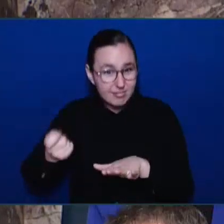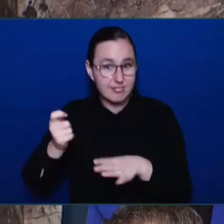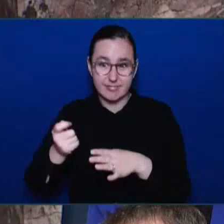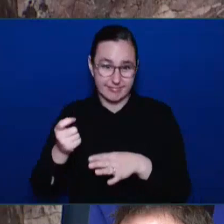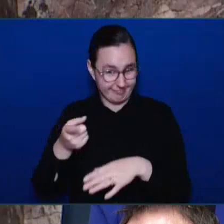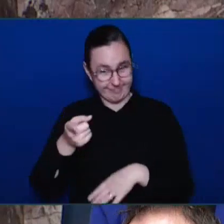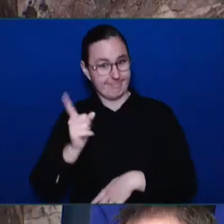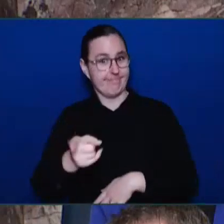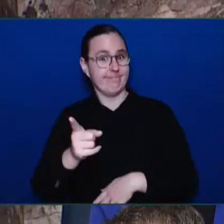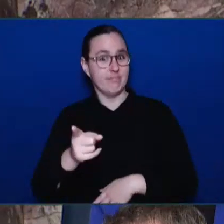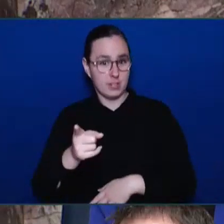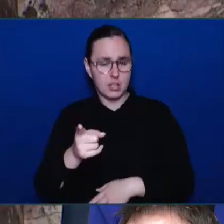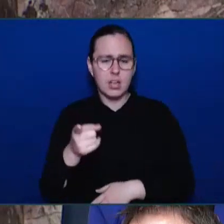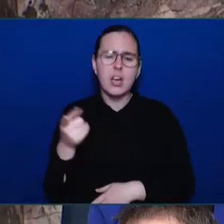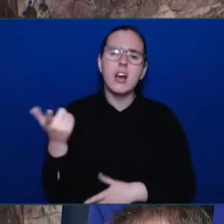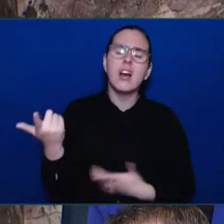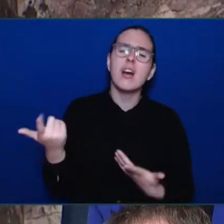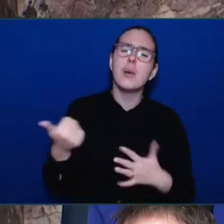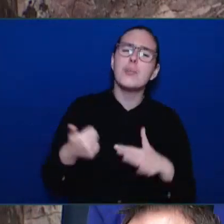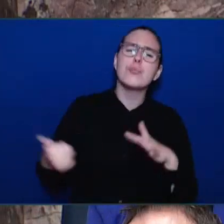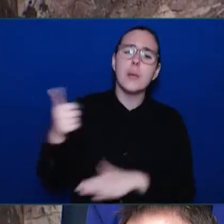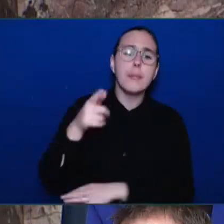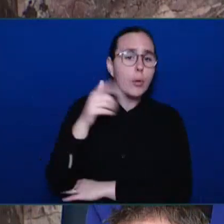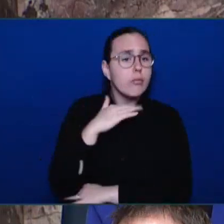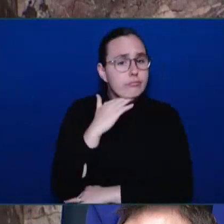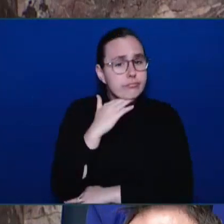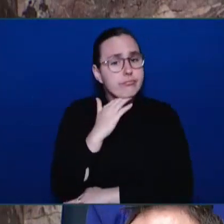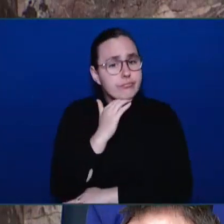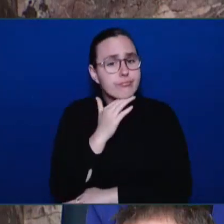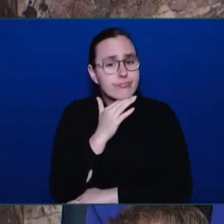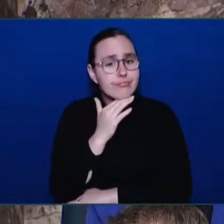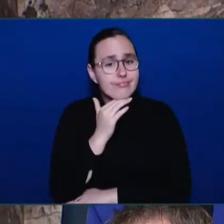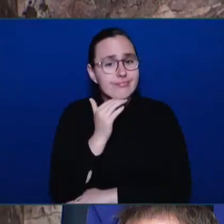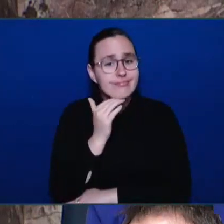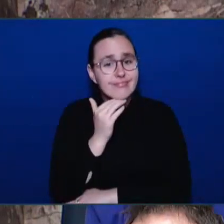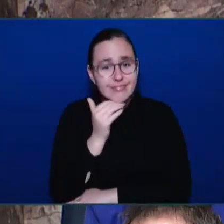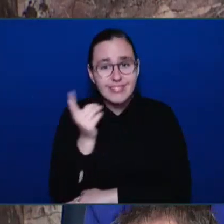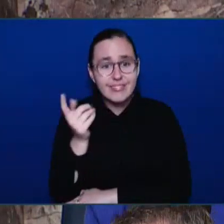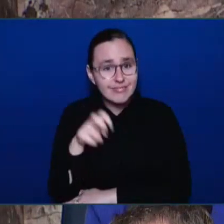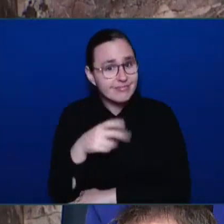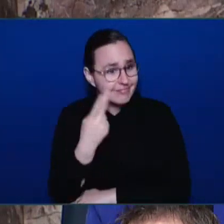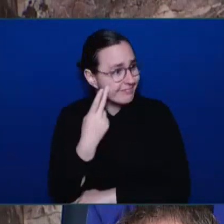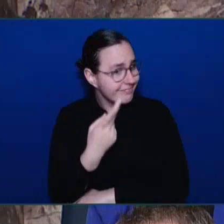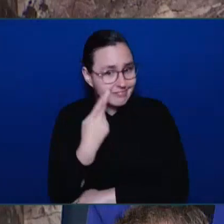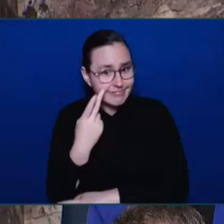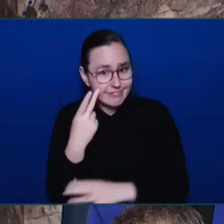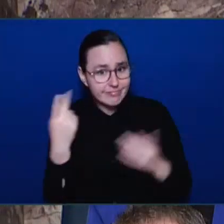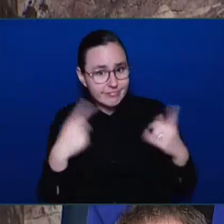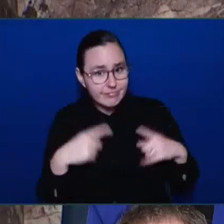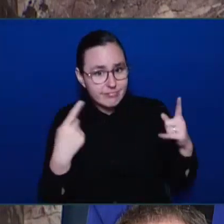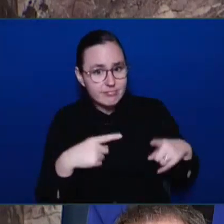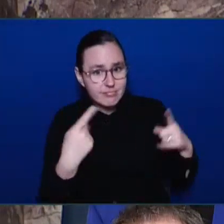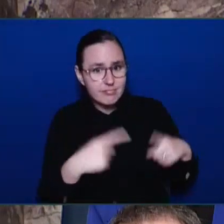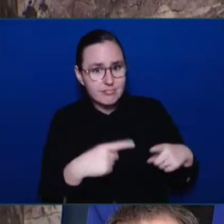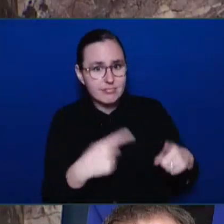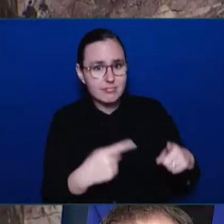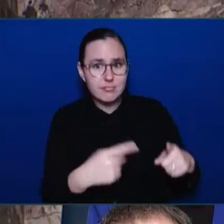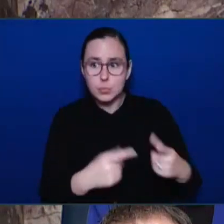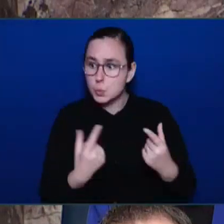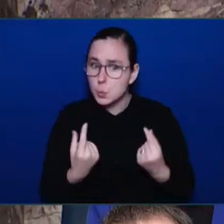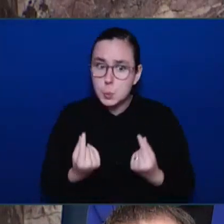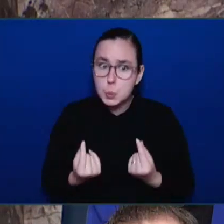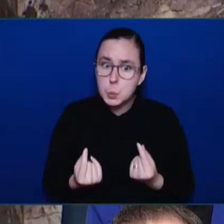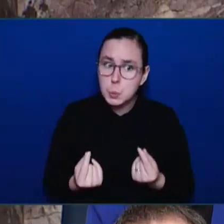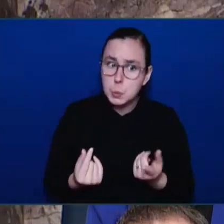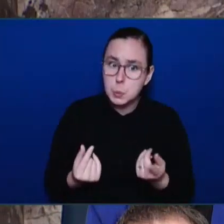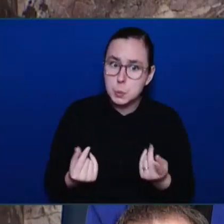these events occurred, and he did nothing. The fact of the matter is, he ignored the